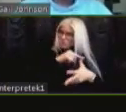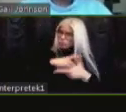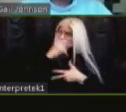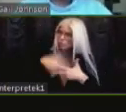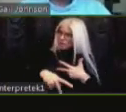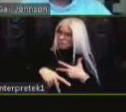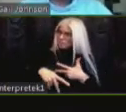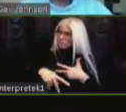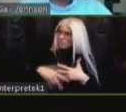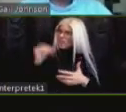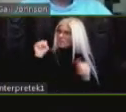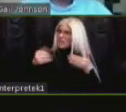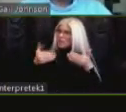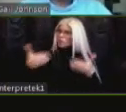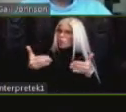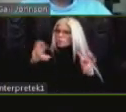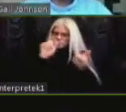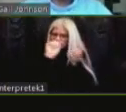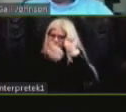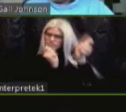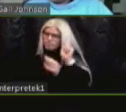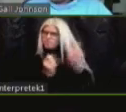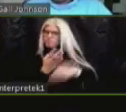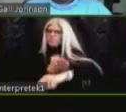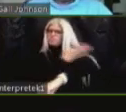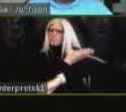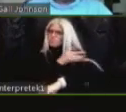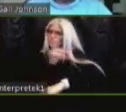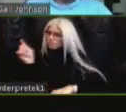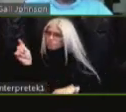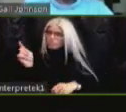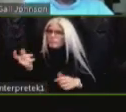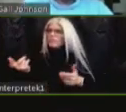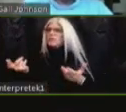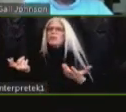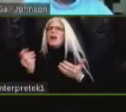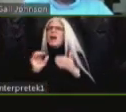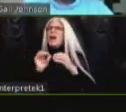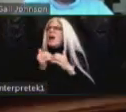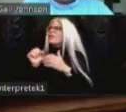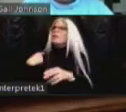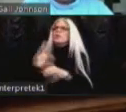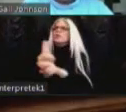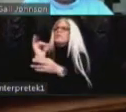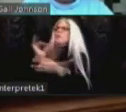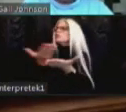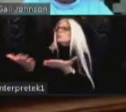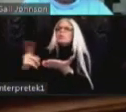that time and some of those resources to more